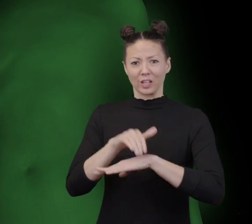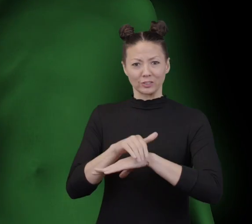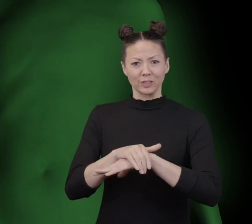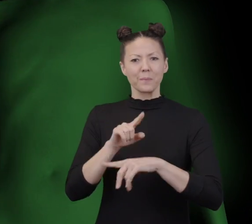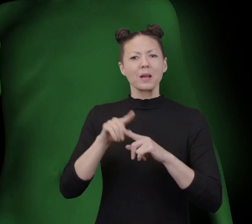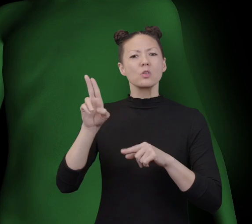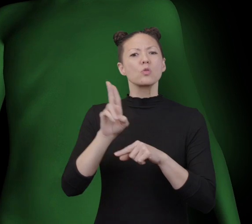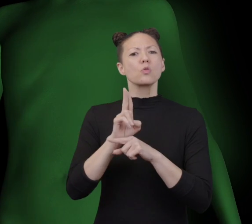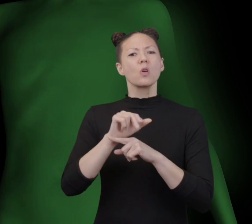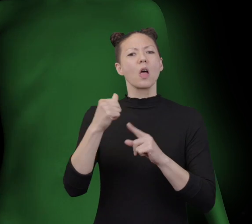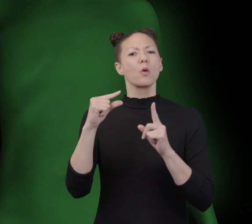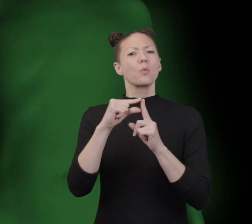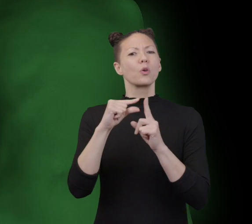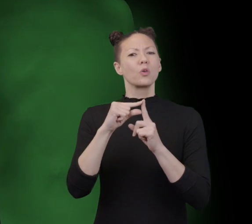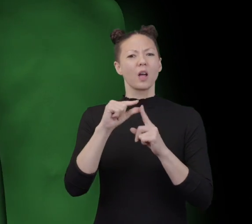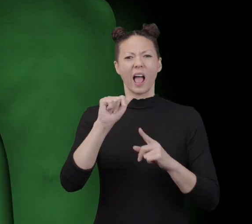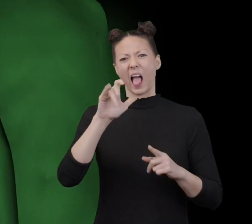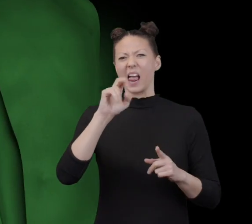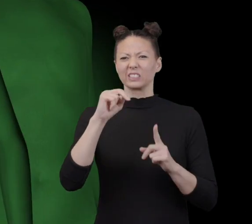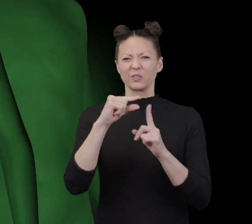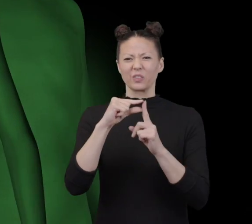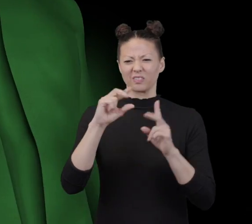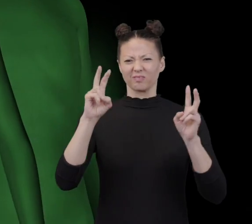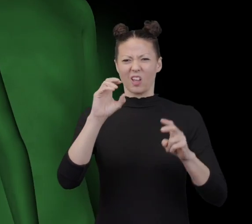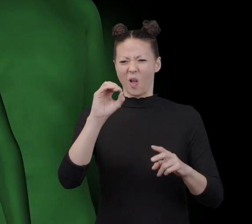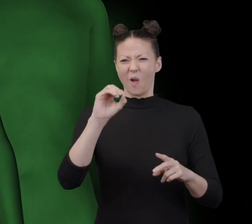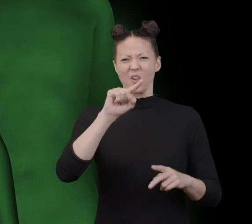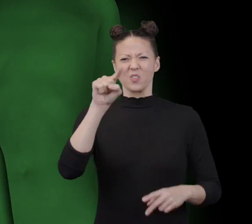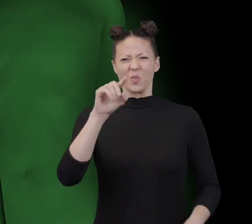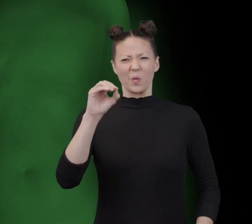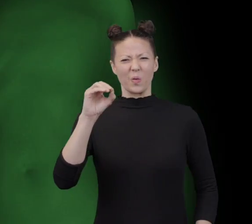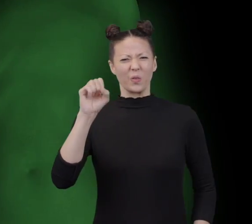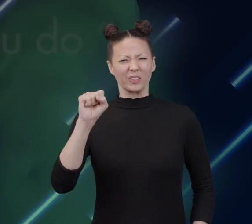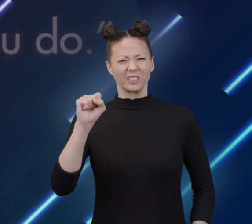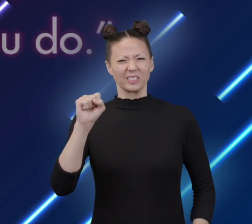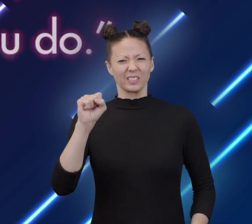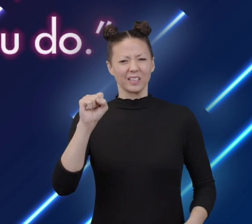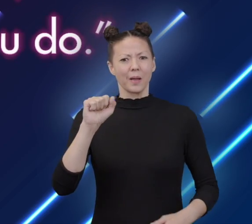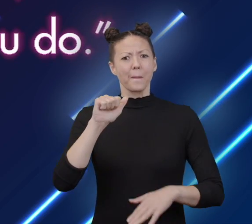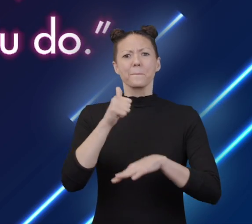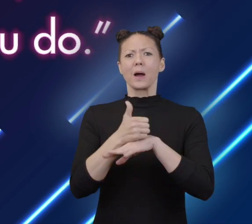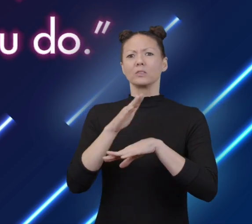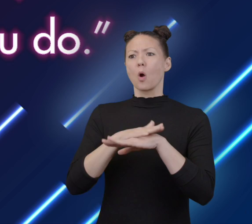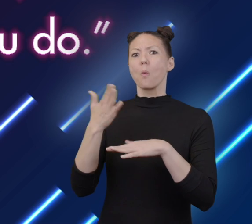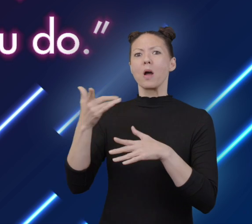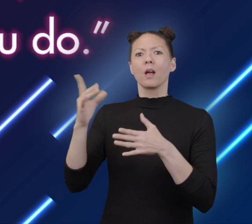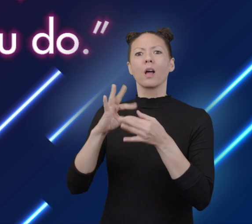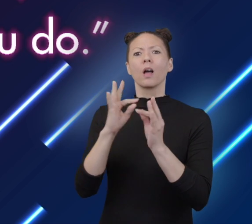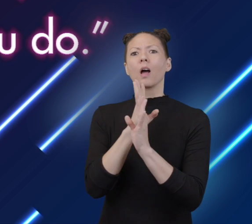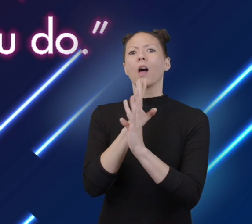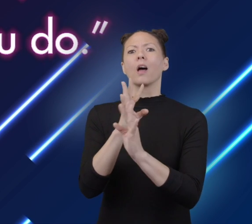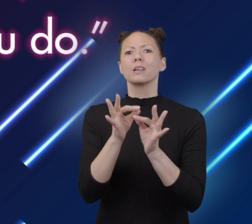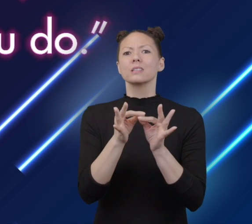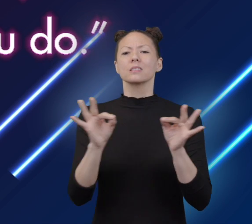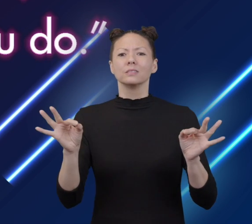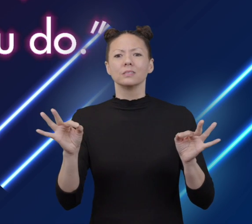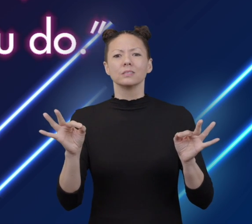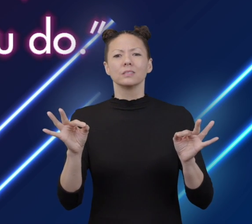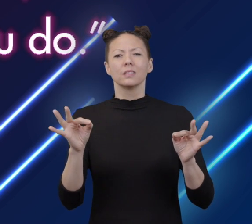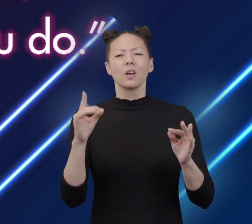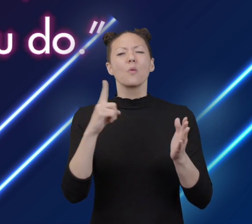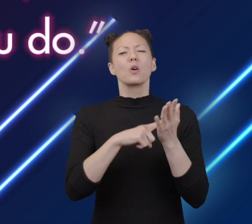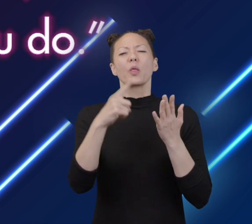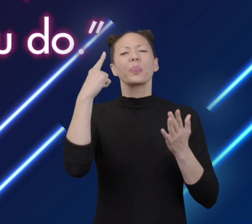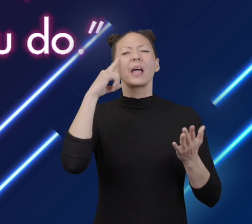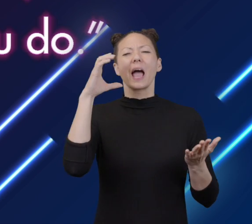English, but he uses an alien word, ozus. Based on how it was used in the sentence, could you